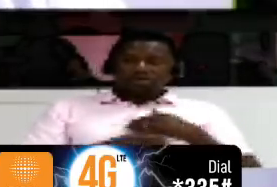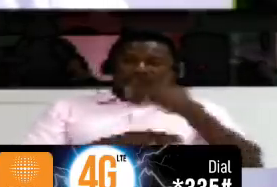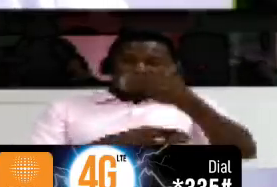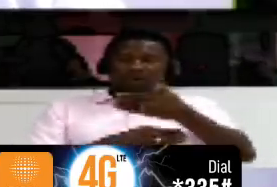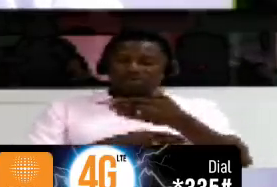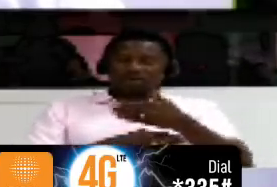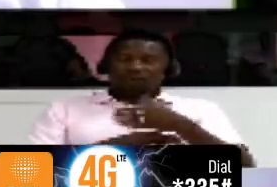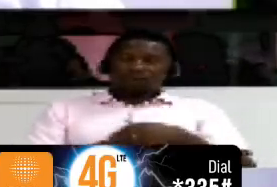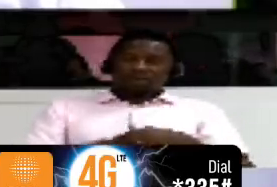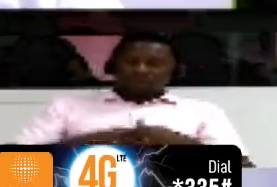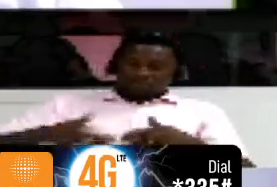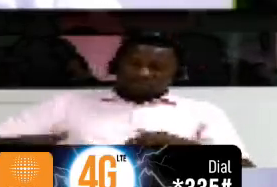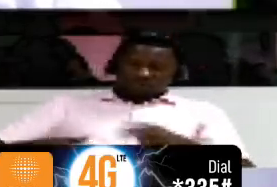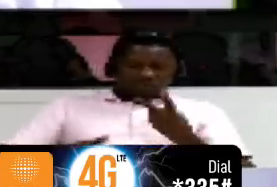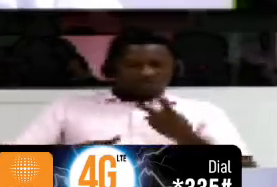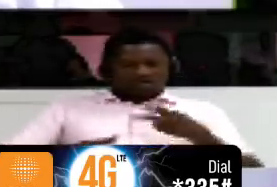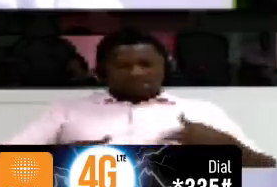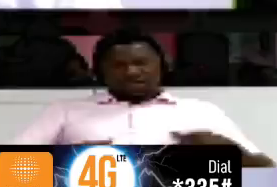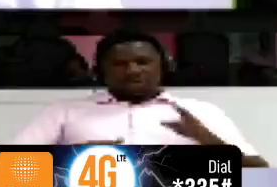I think two or one at the back.